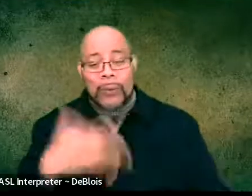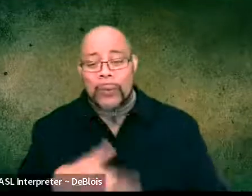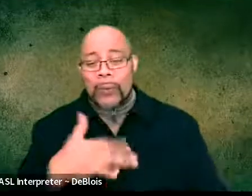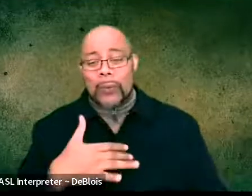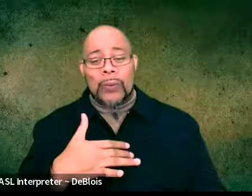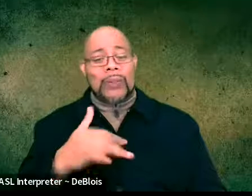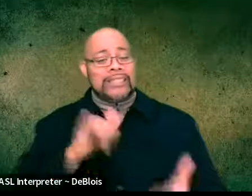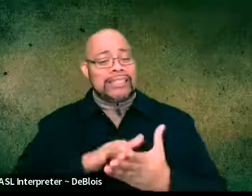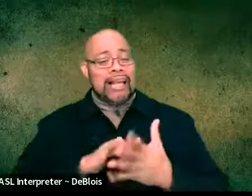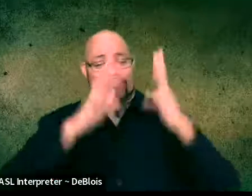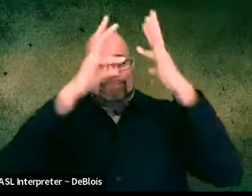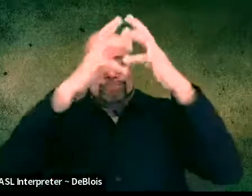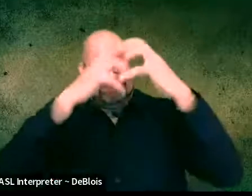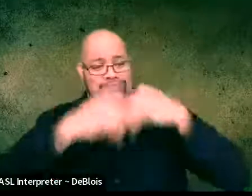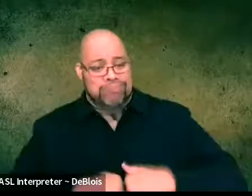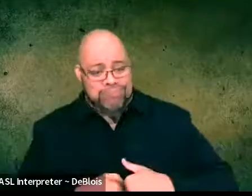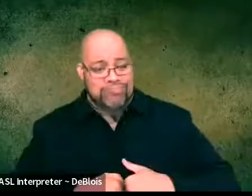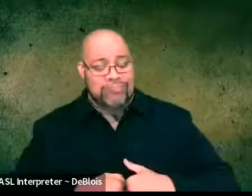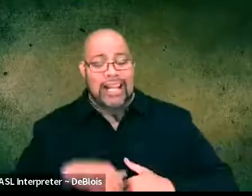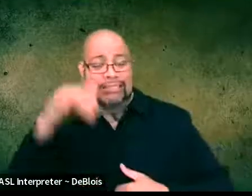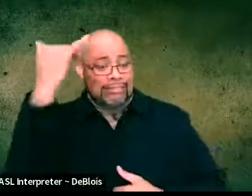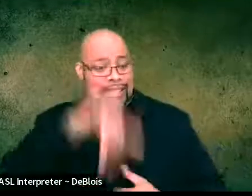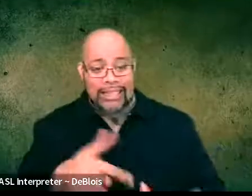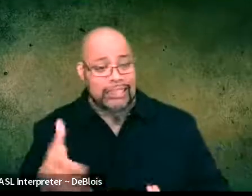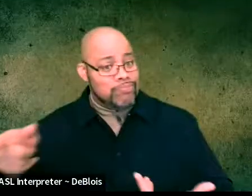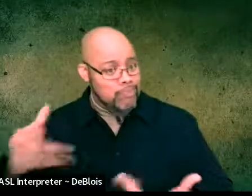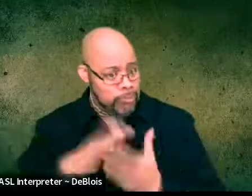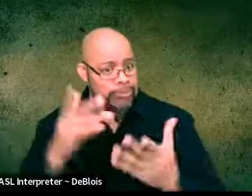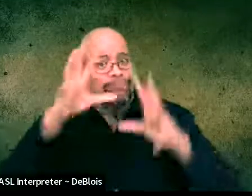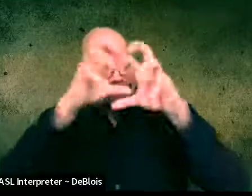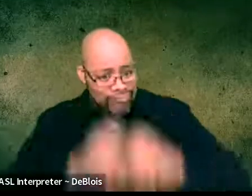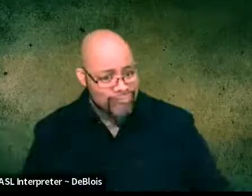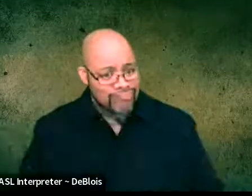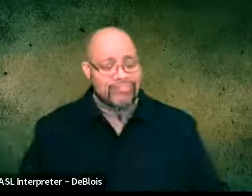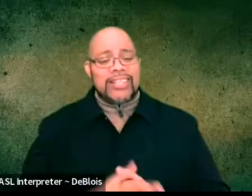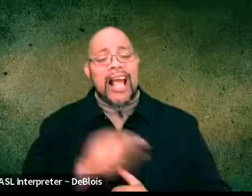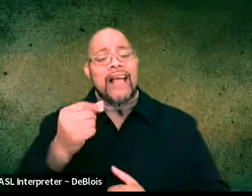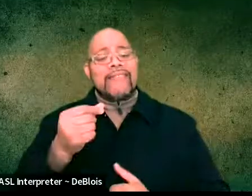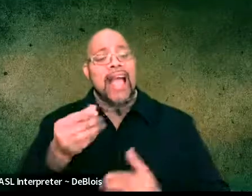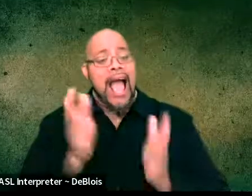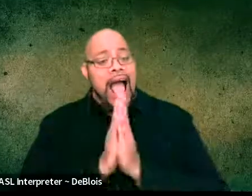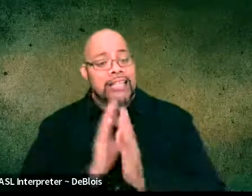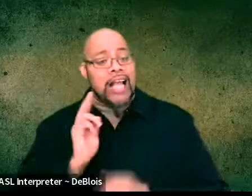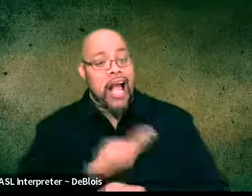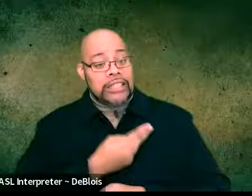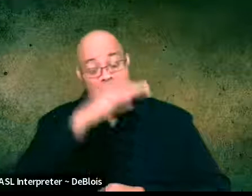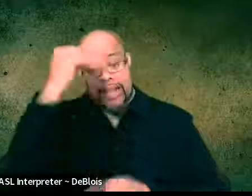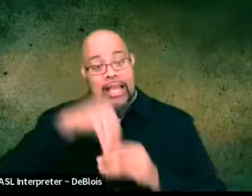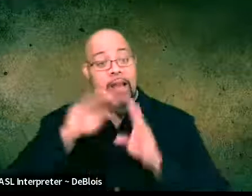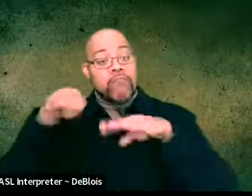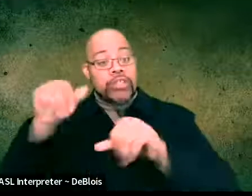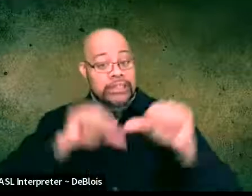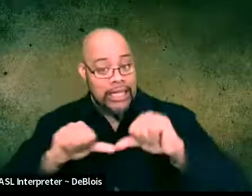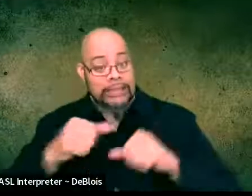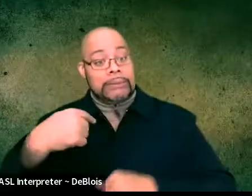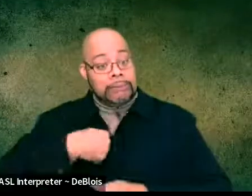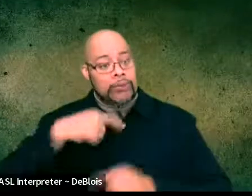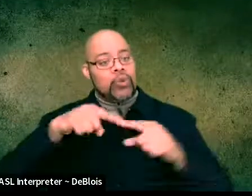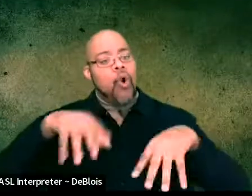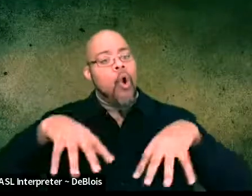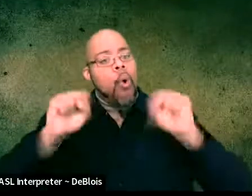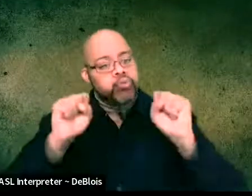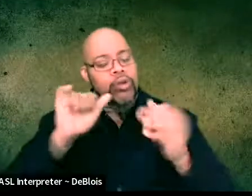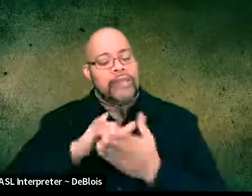tear down the walls on the foolishness, okay? And so they asked us, Black Marine Science, myself, to host